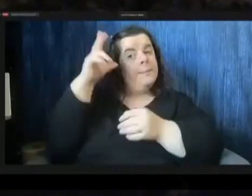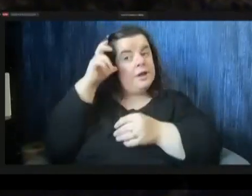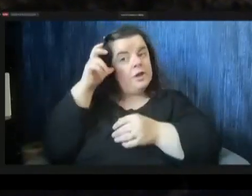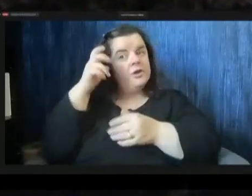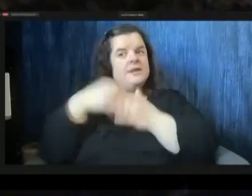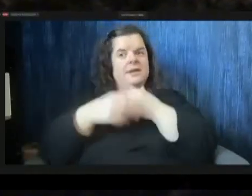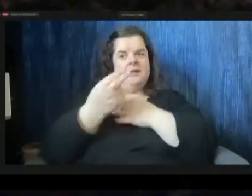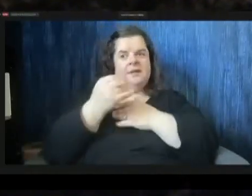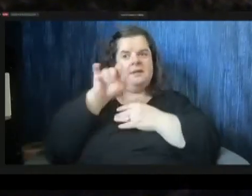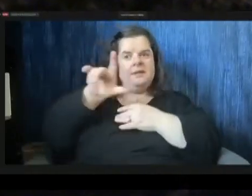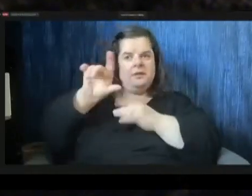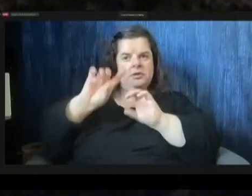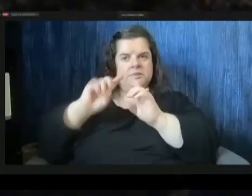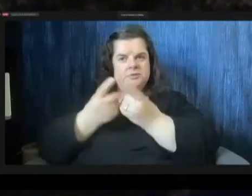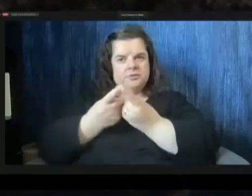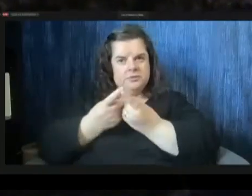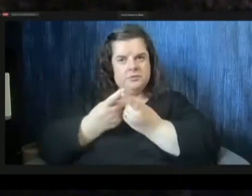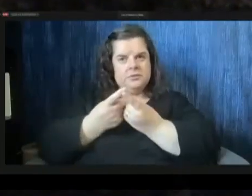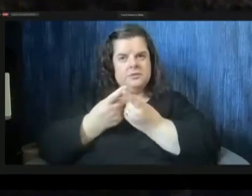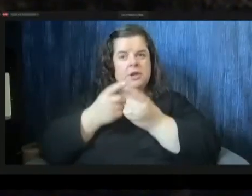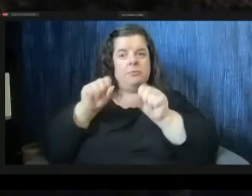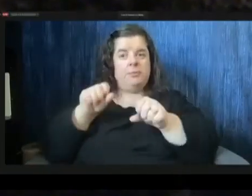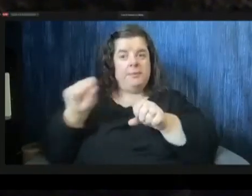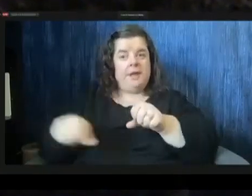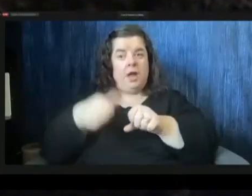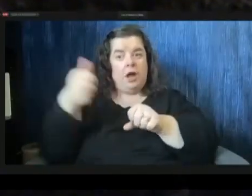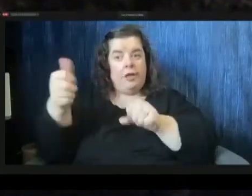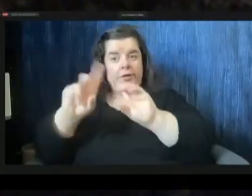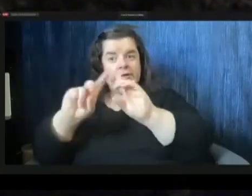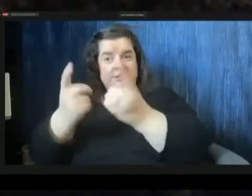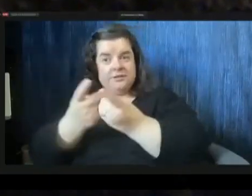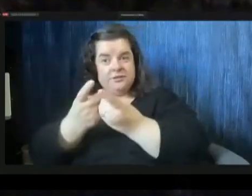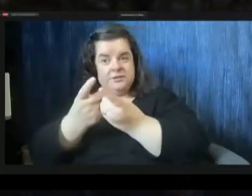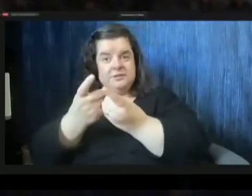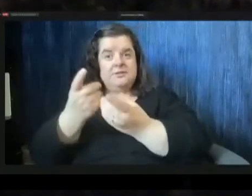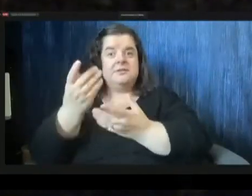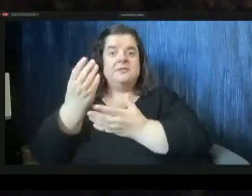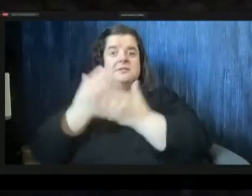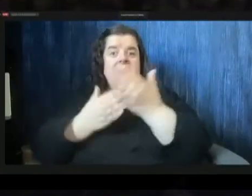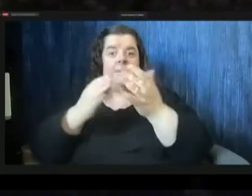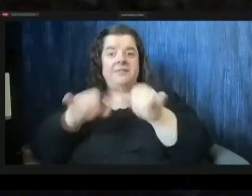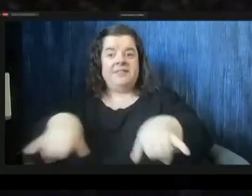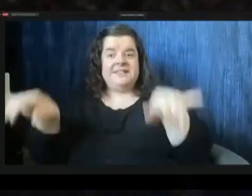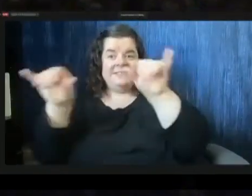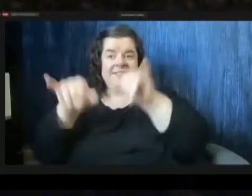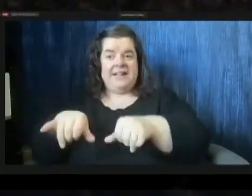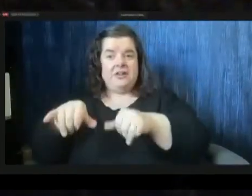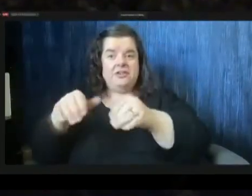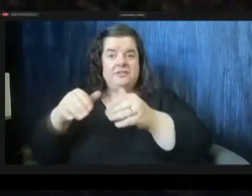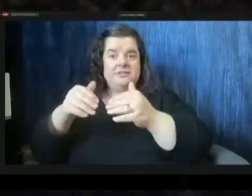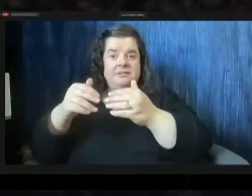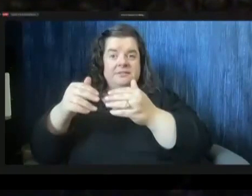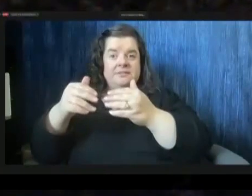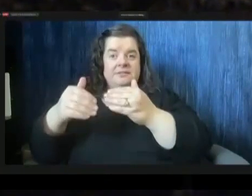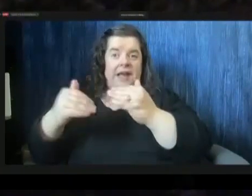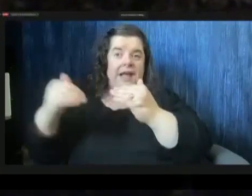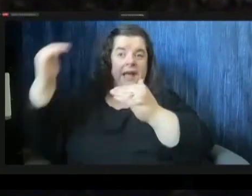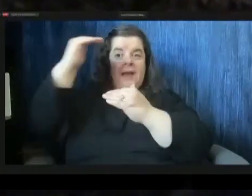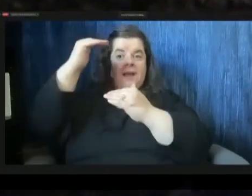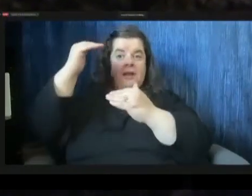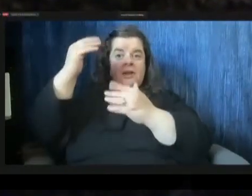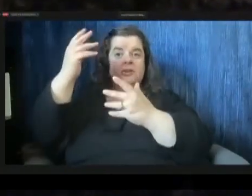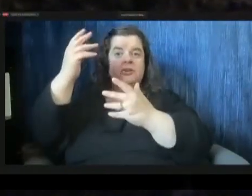and probably others is that the standards were higher, and this lowered the standards, and this also brought in other